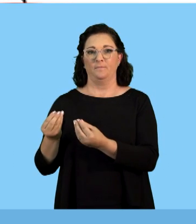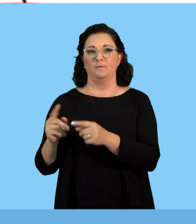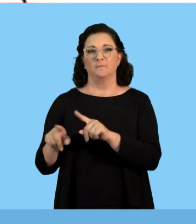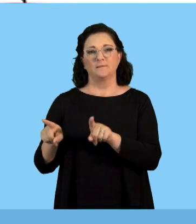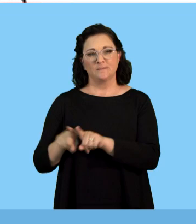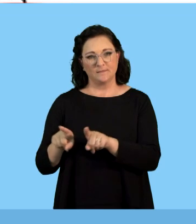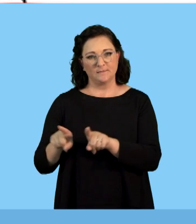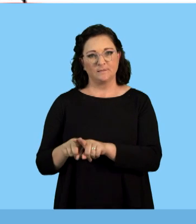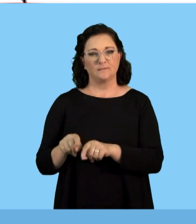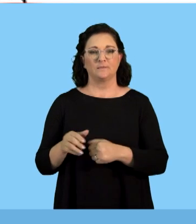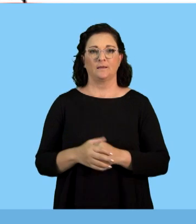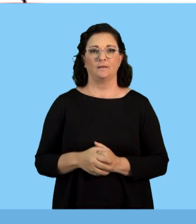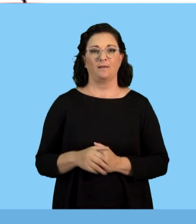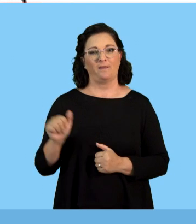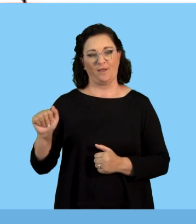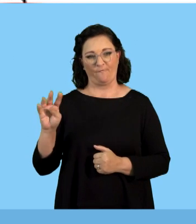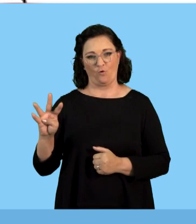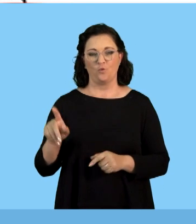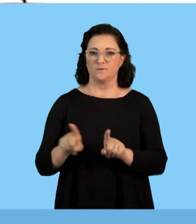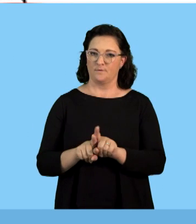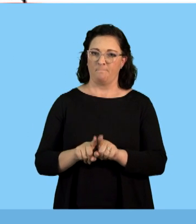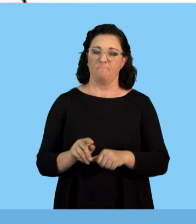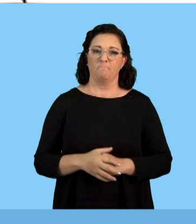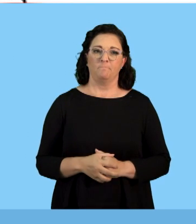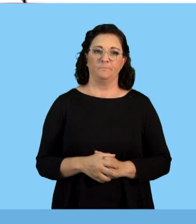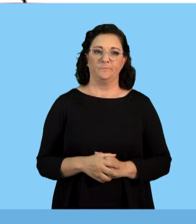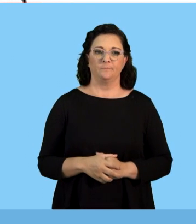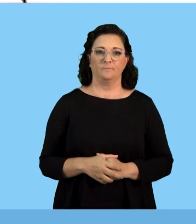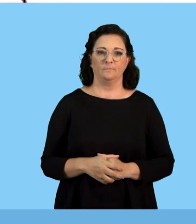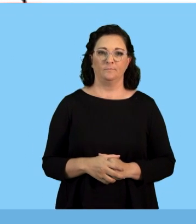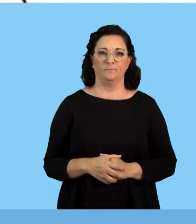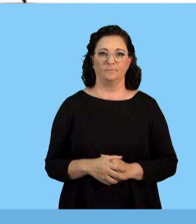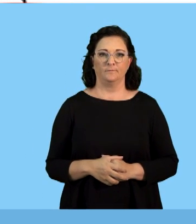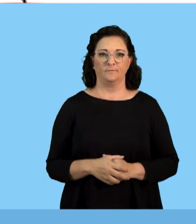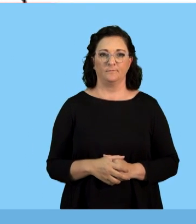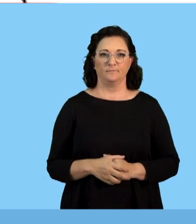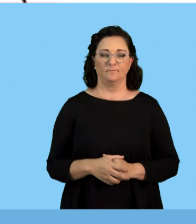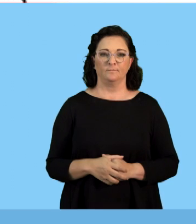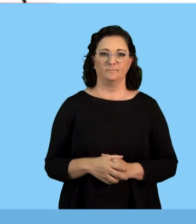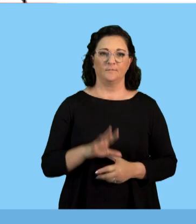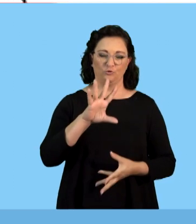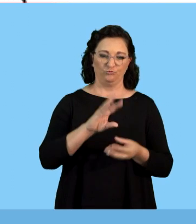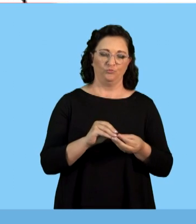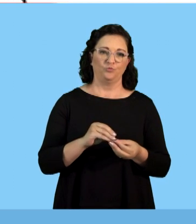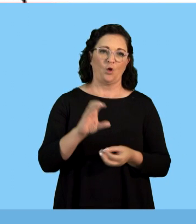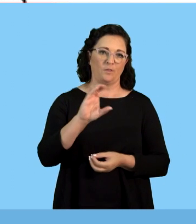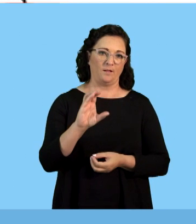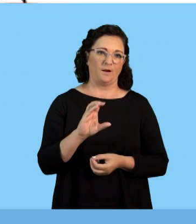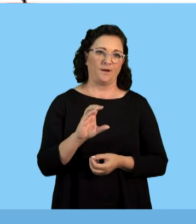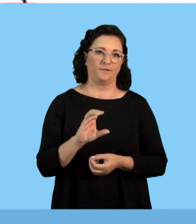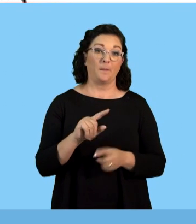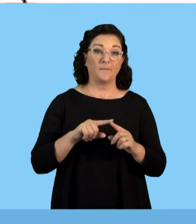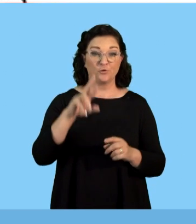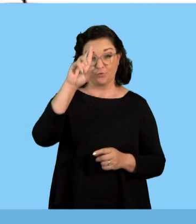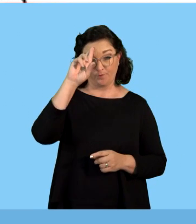at A1 is also equal to the current at A4. So because that is going to be the total current.